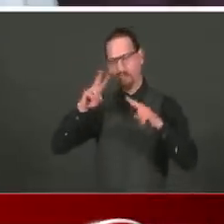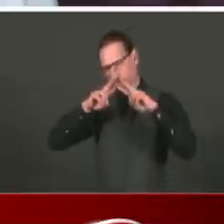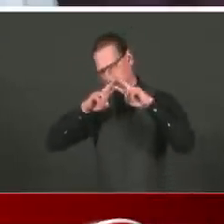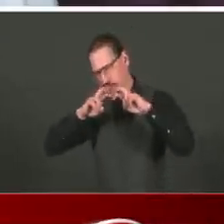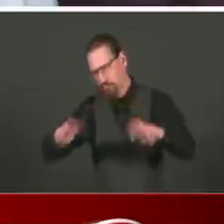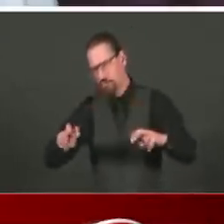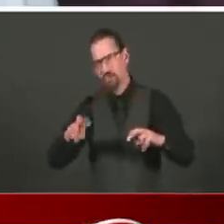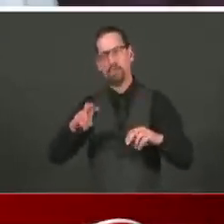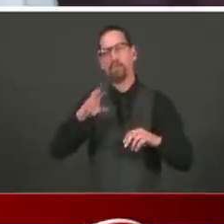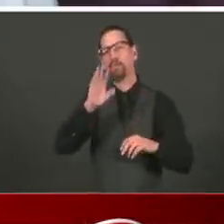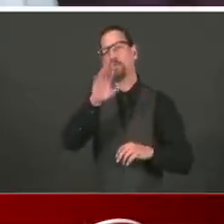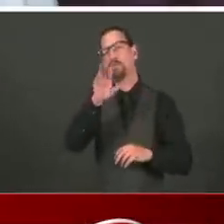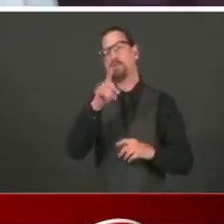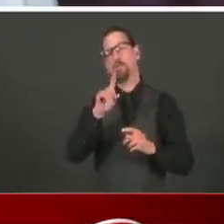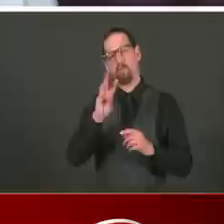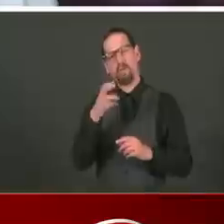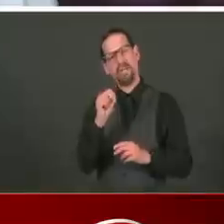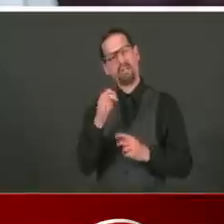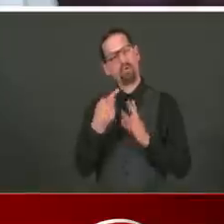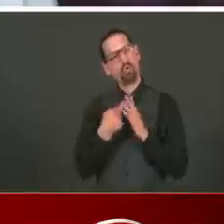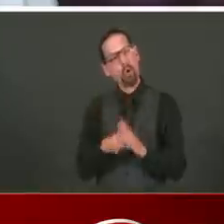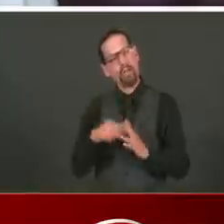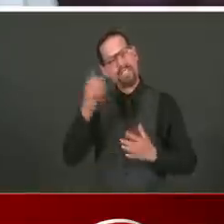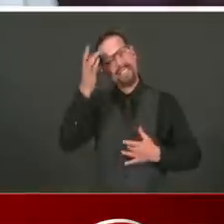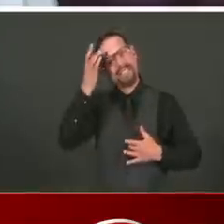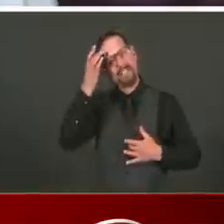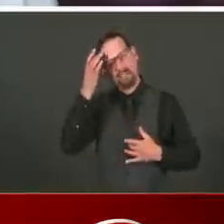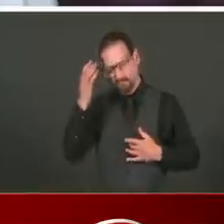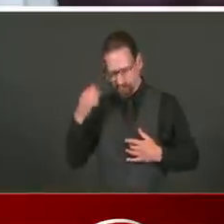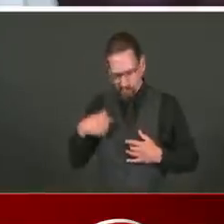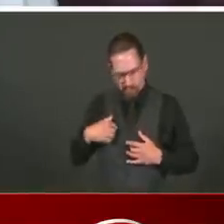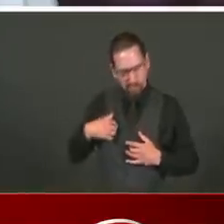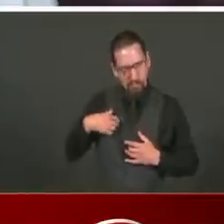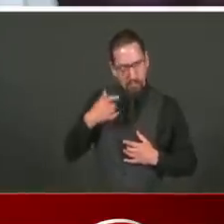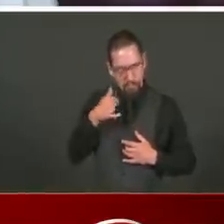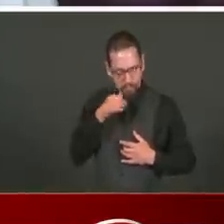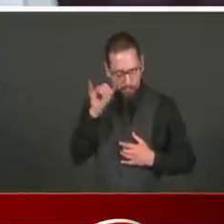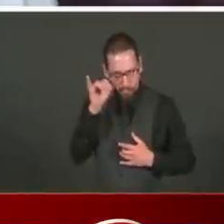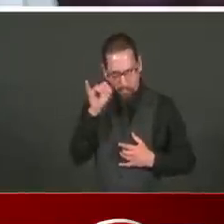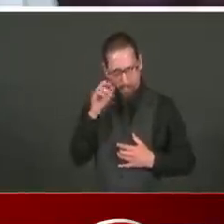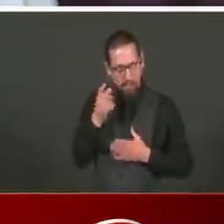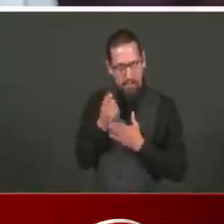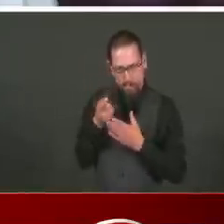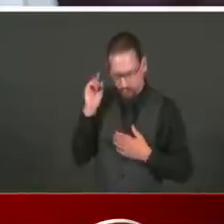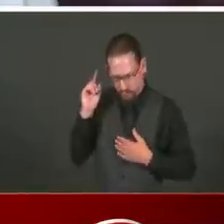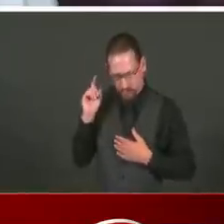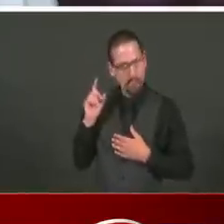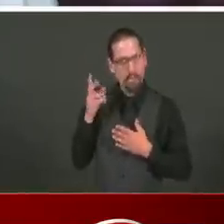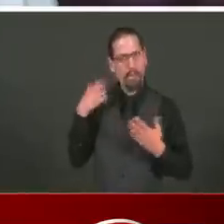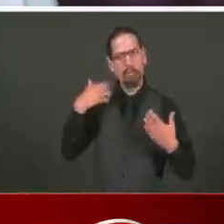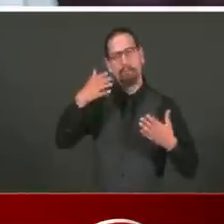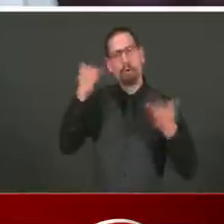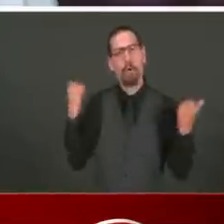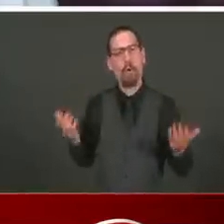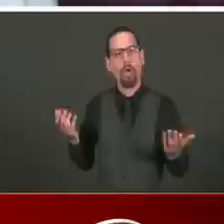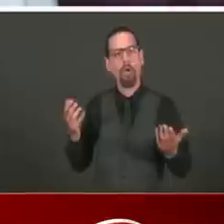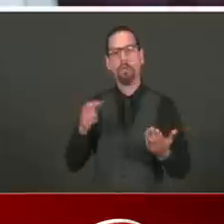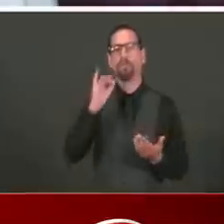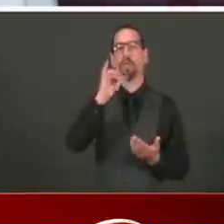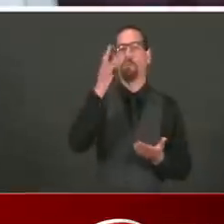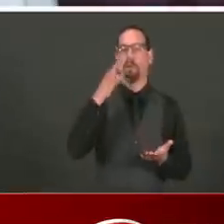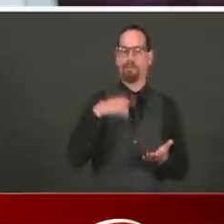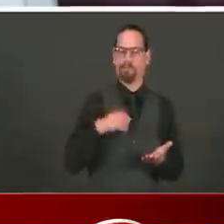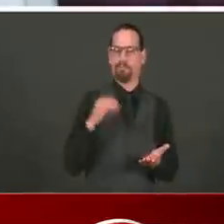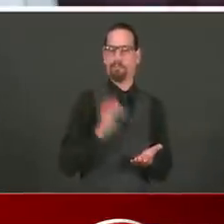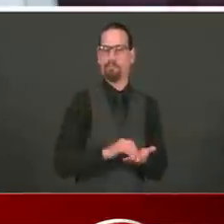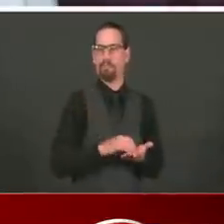you can't remember, you're busy, go to your app and it will have a log of symptoms for 20 days. You can see, oh, 6 days ago